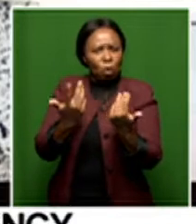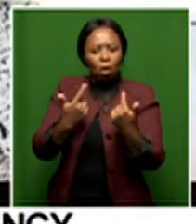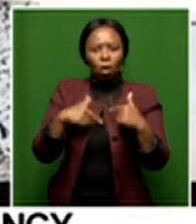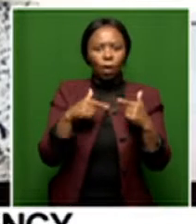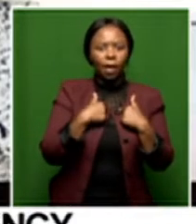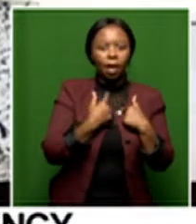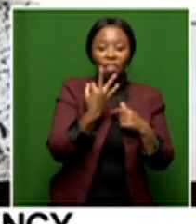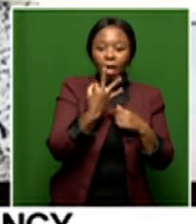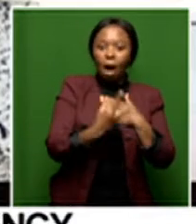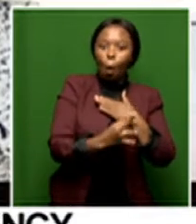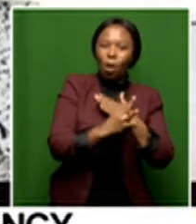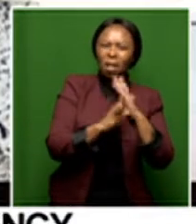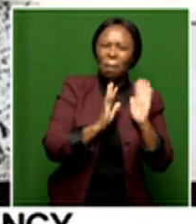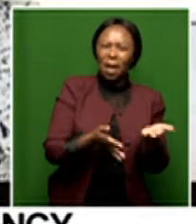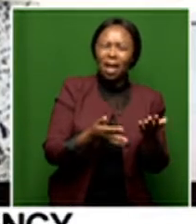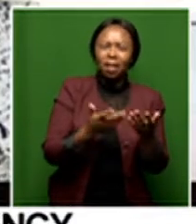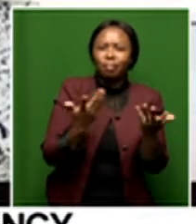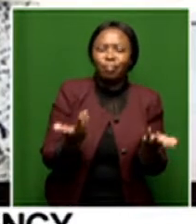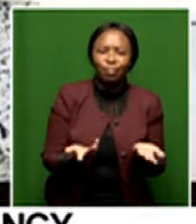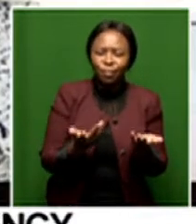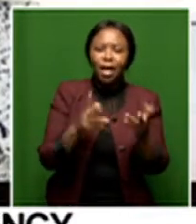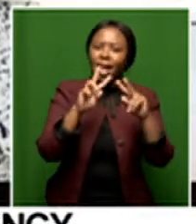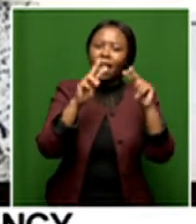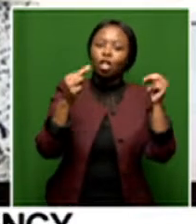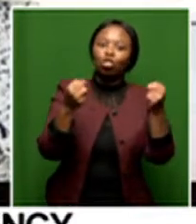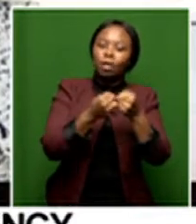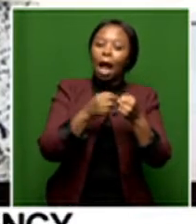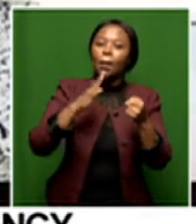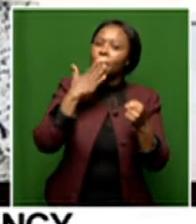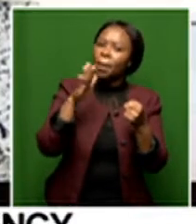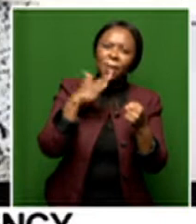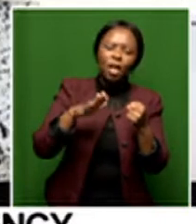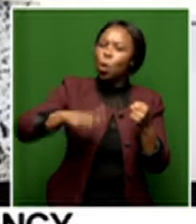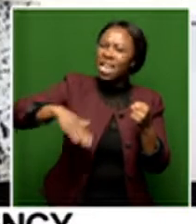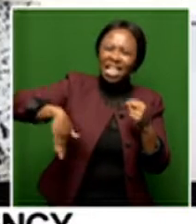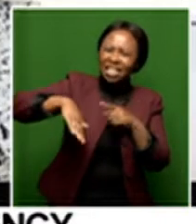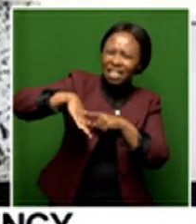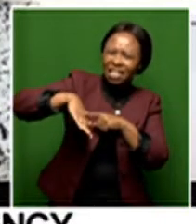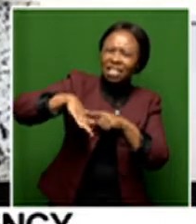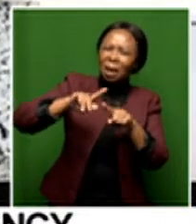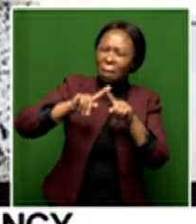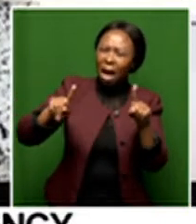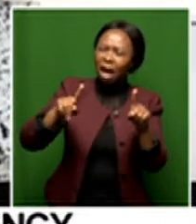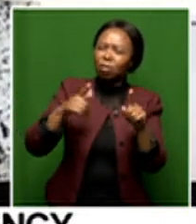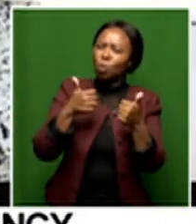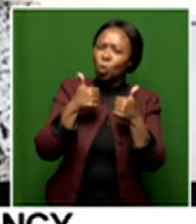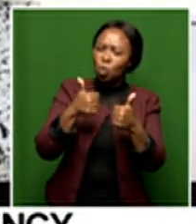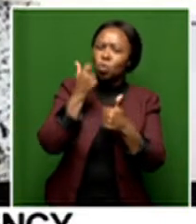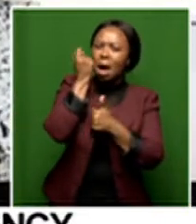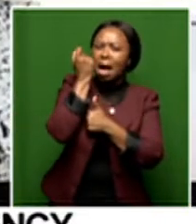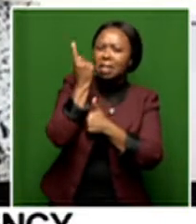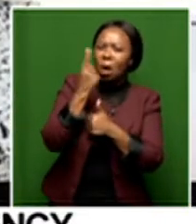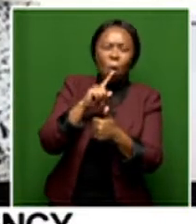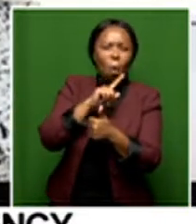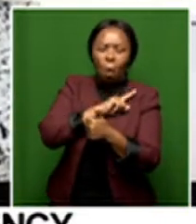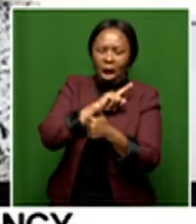3 weeks, but this isn't even our national vaccine rollout, and I understand that. So you've given us a good enough answer to understand why